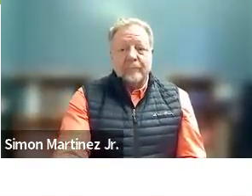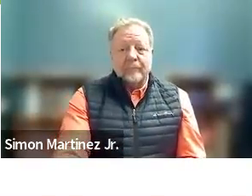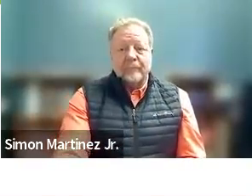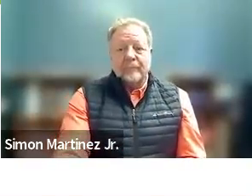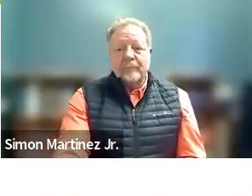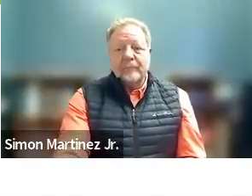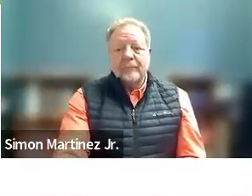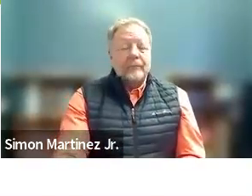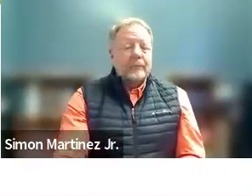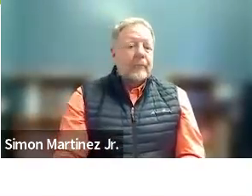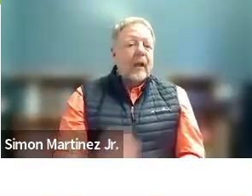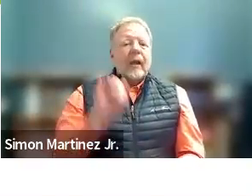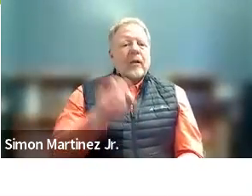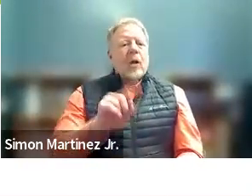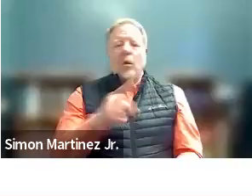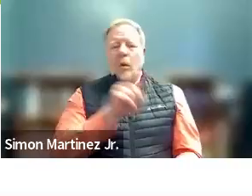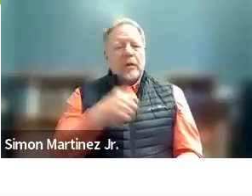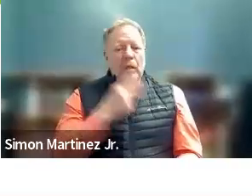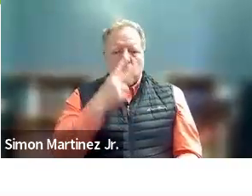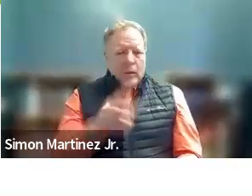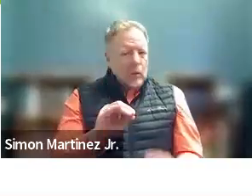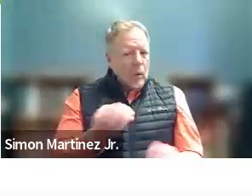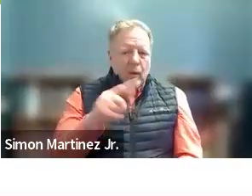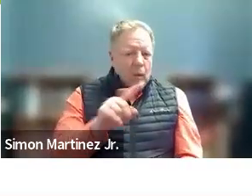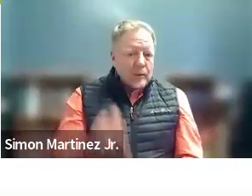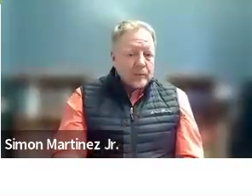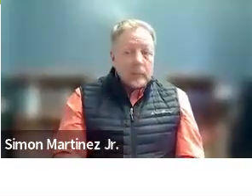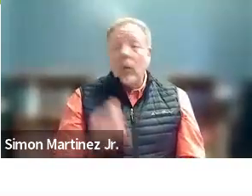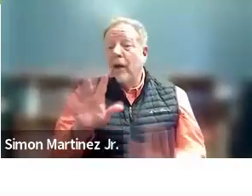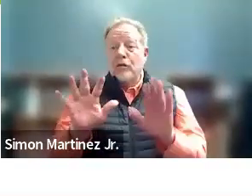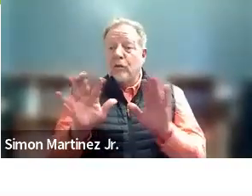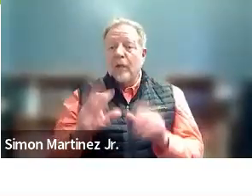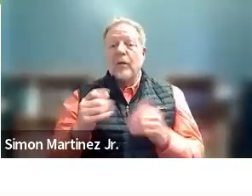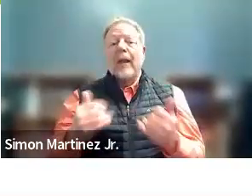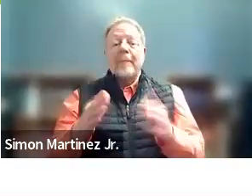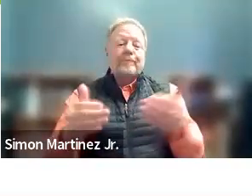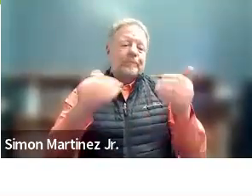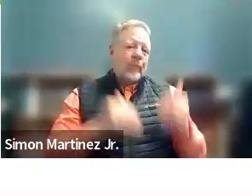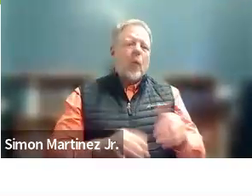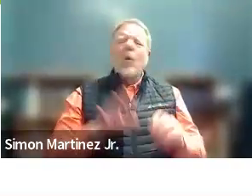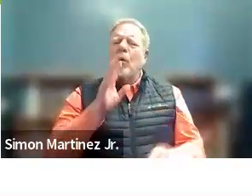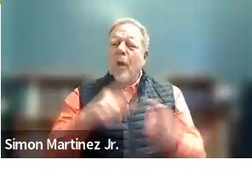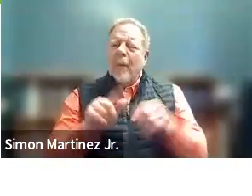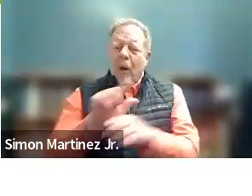That was the only question that I saw in Q&A. Great. All right, so let's talk about alternative text.